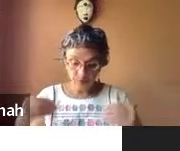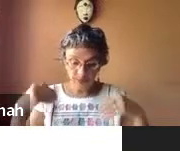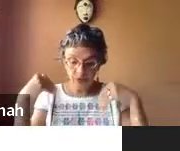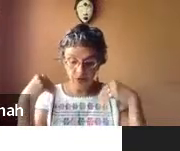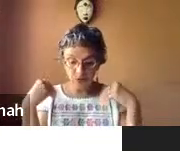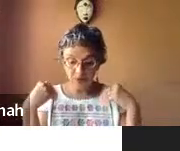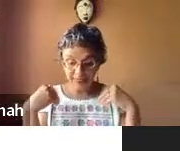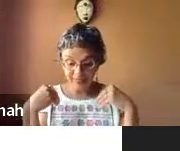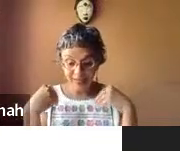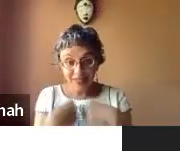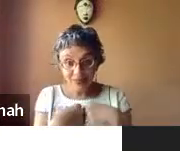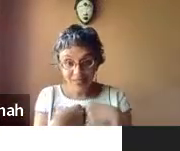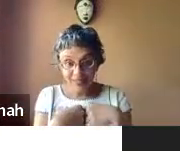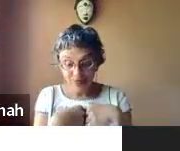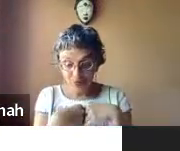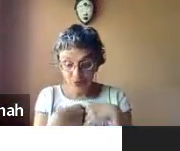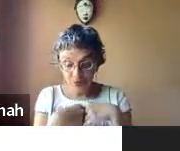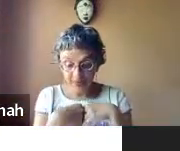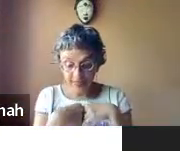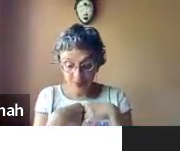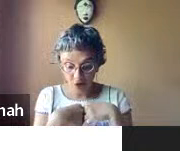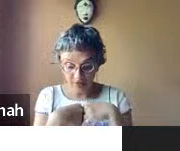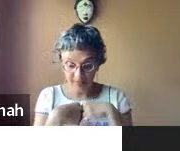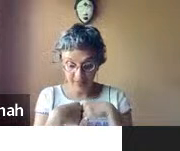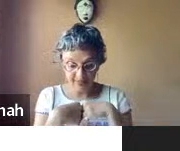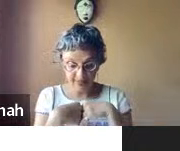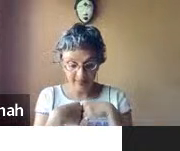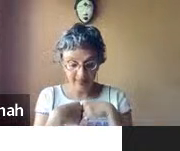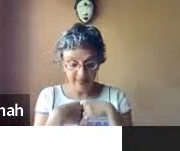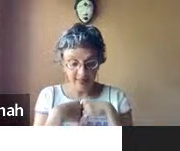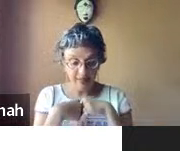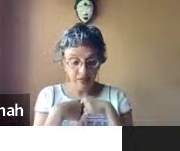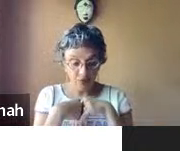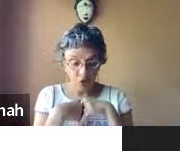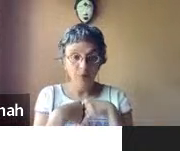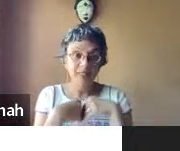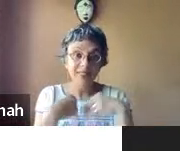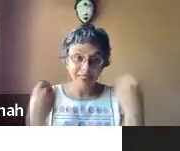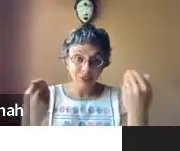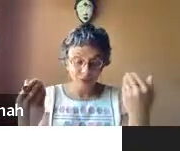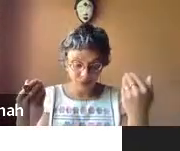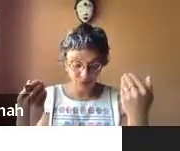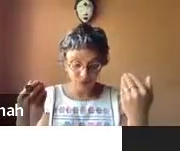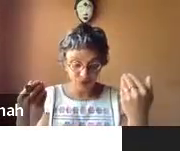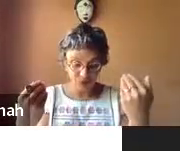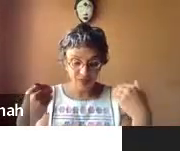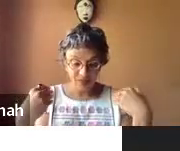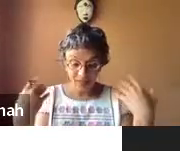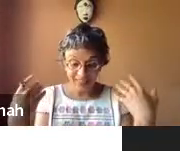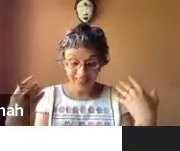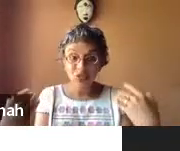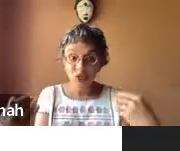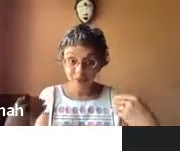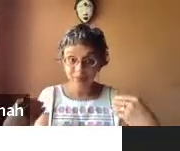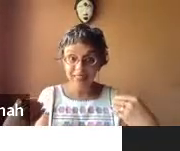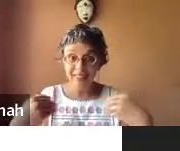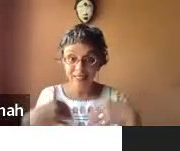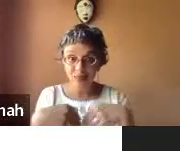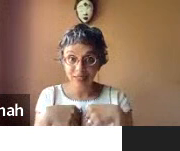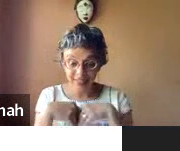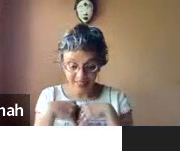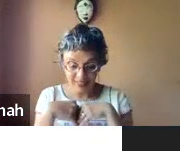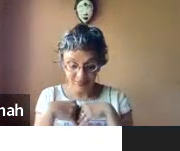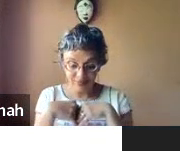So women not only cultivate the food, but they process crops into food, an